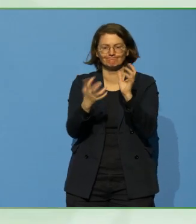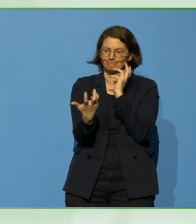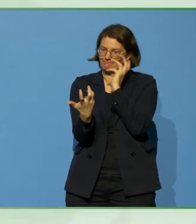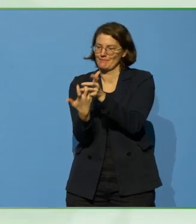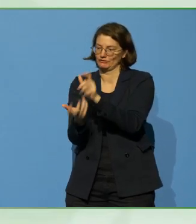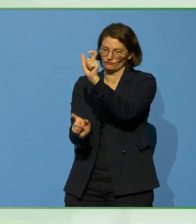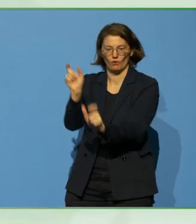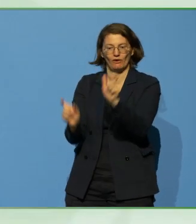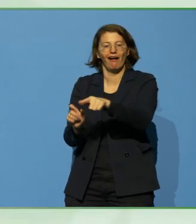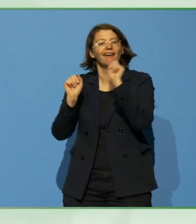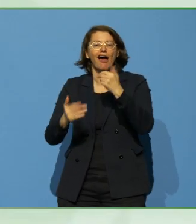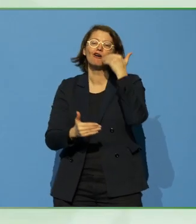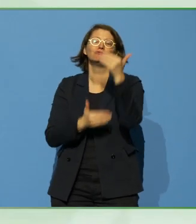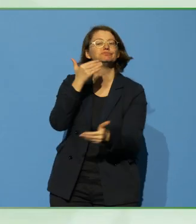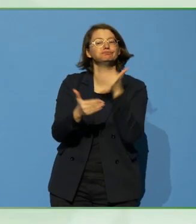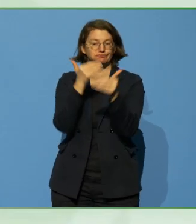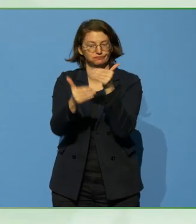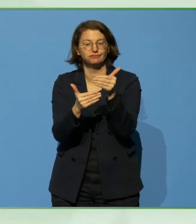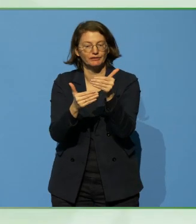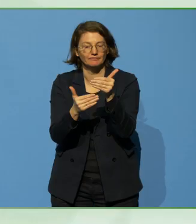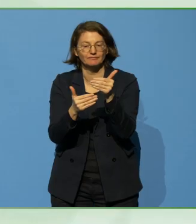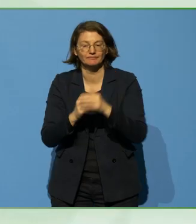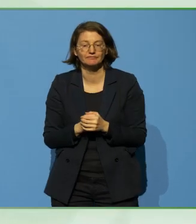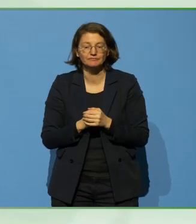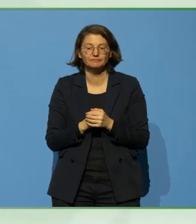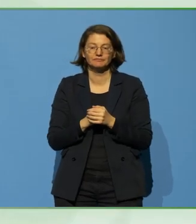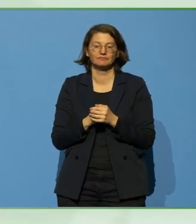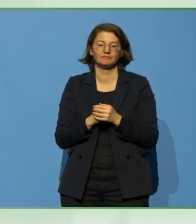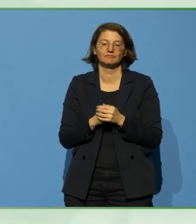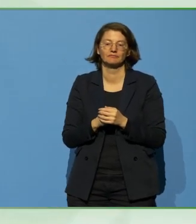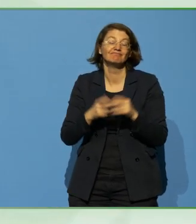back to, and regardless of which